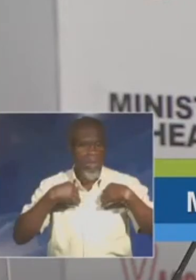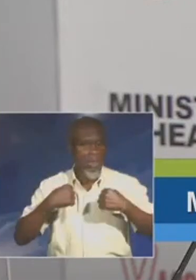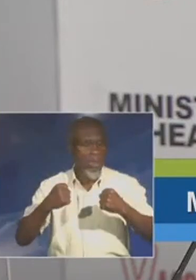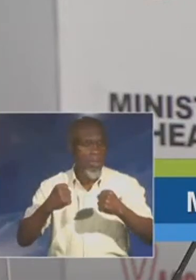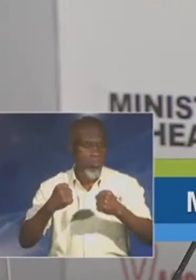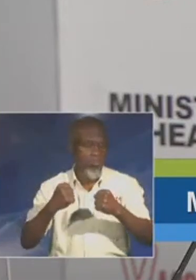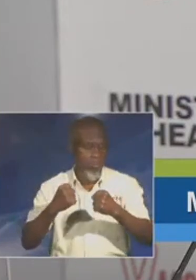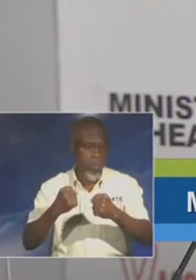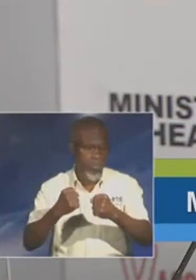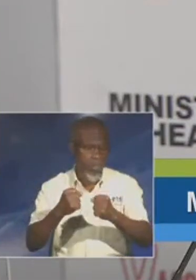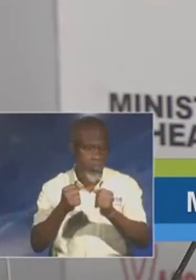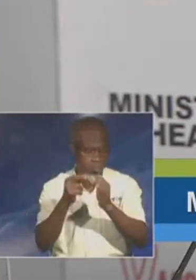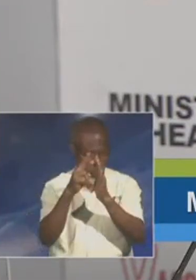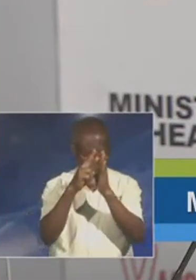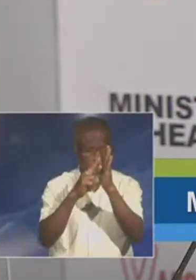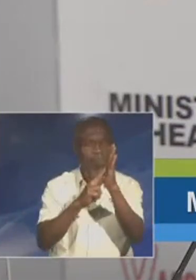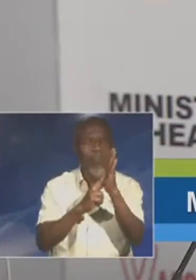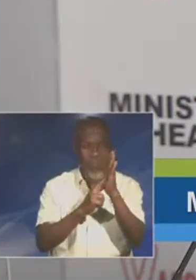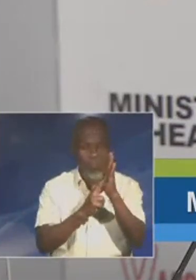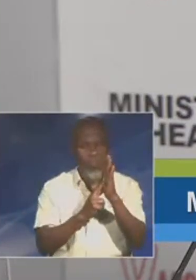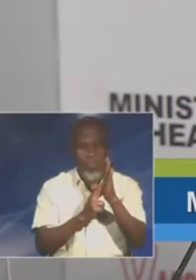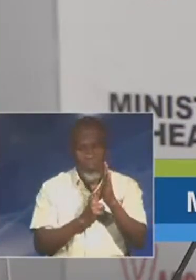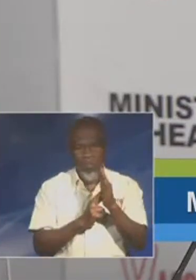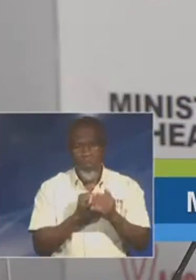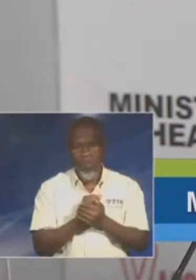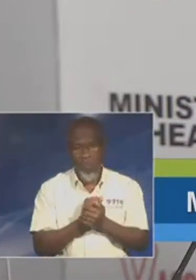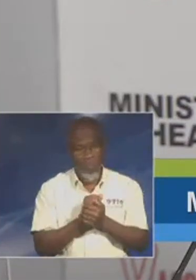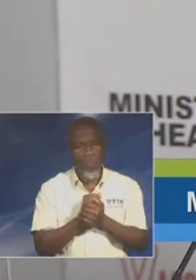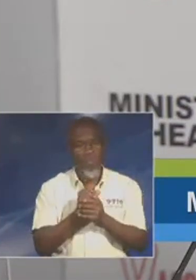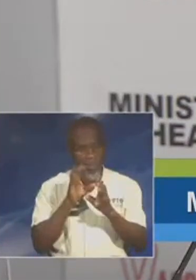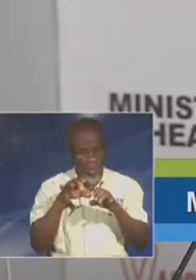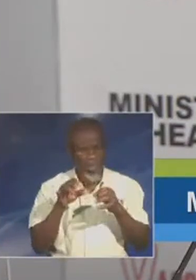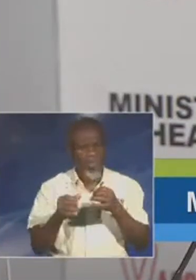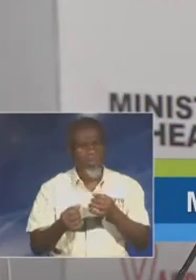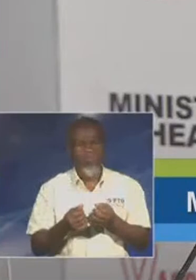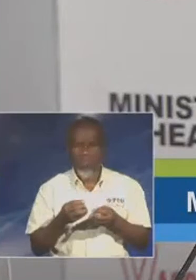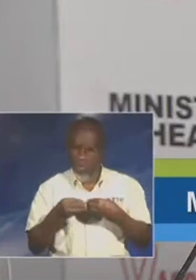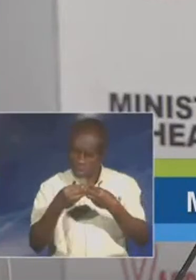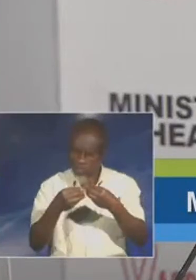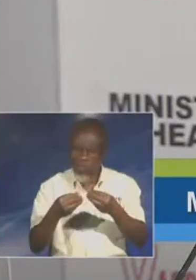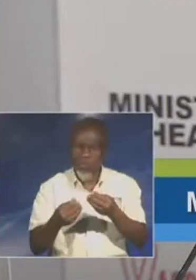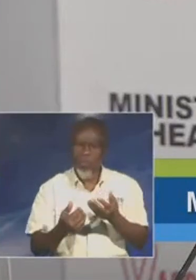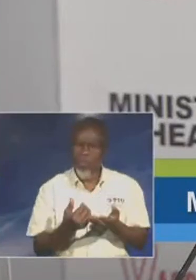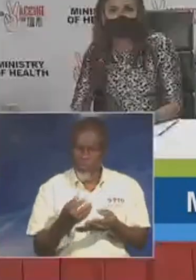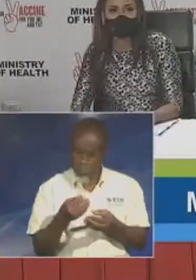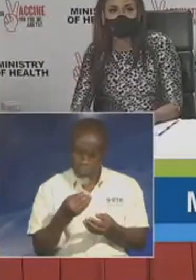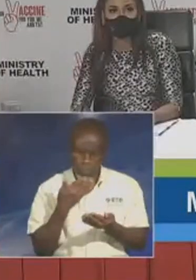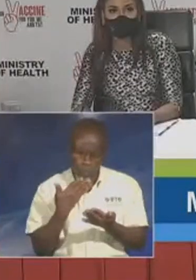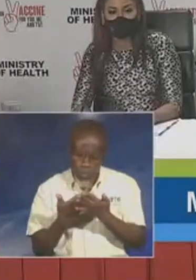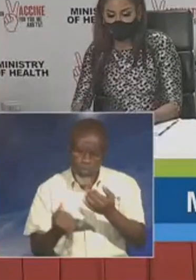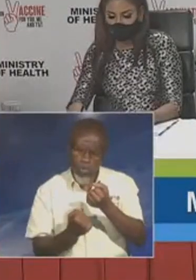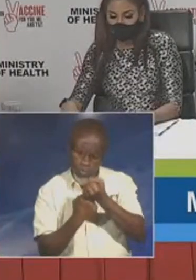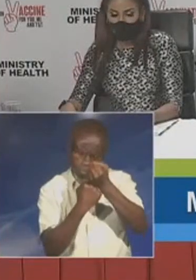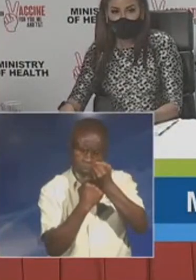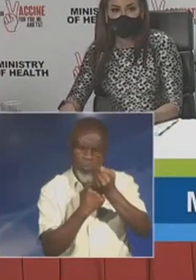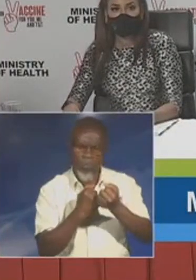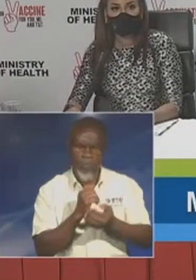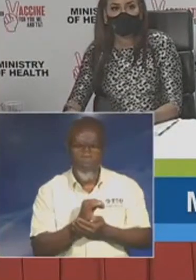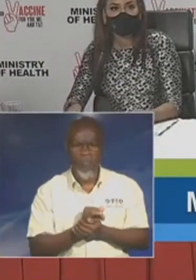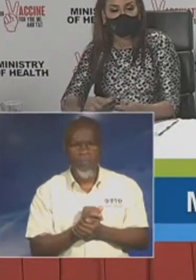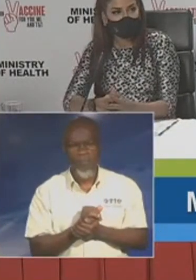save lives. So thank you very much, Minister and Dr. Paul, for this discussion. Thank you very